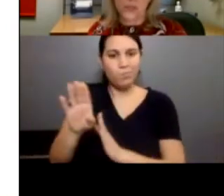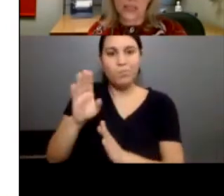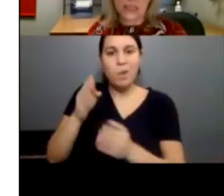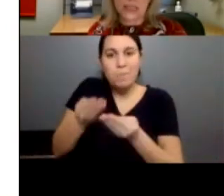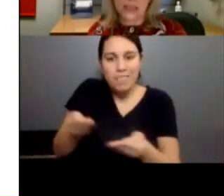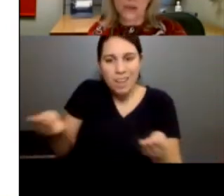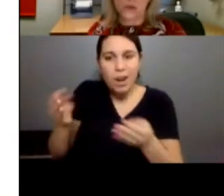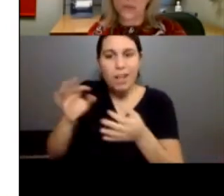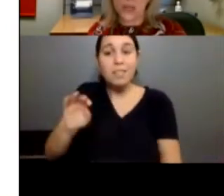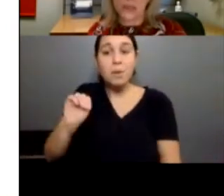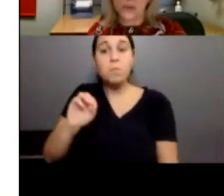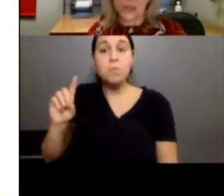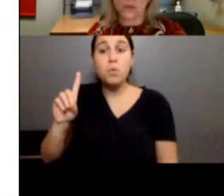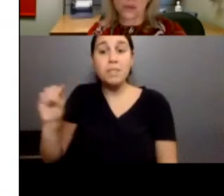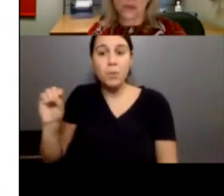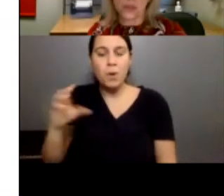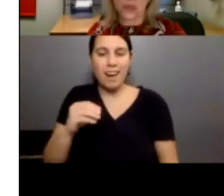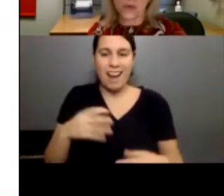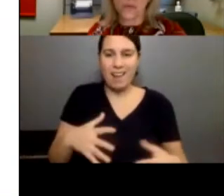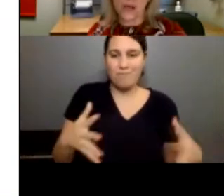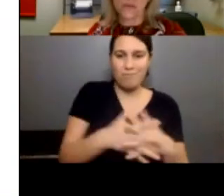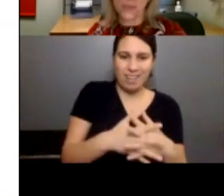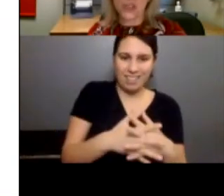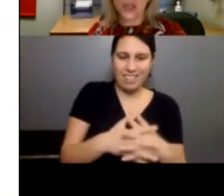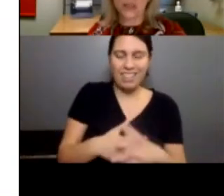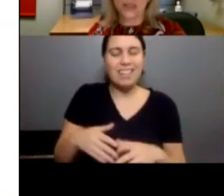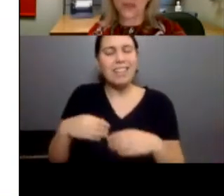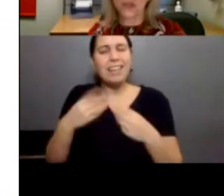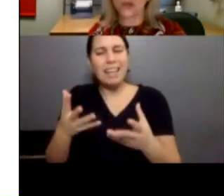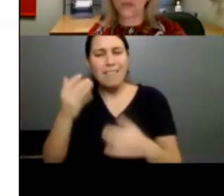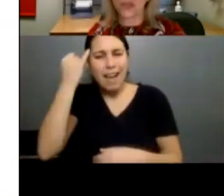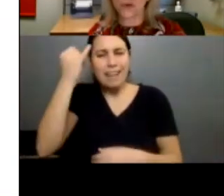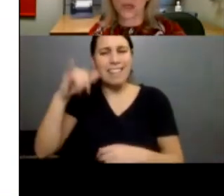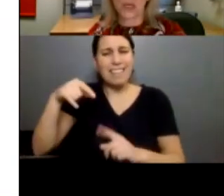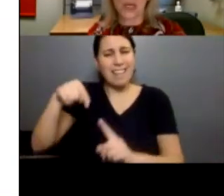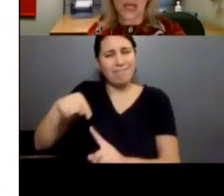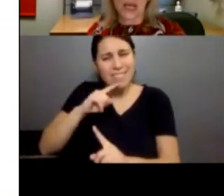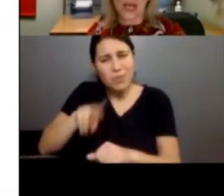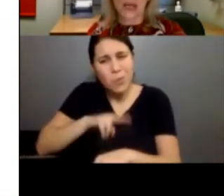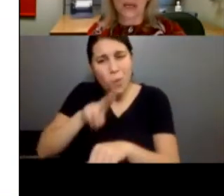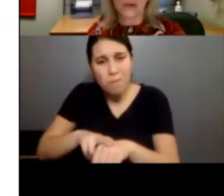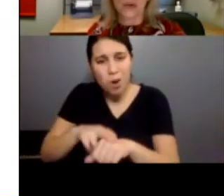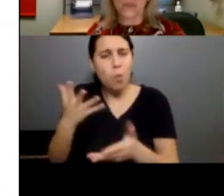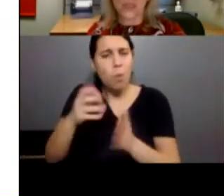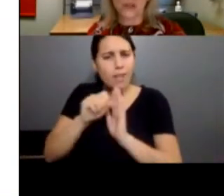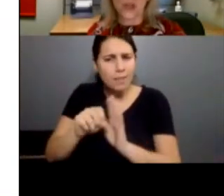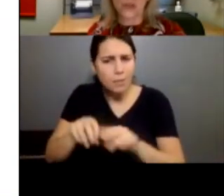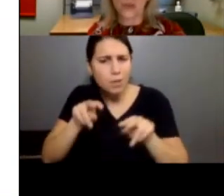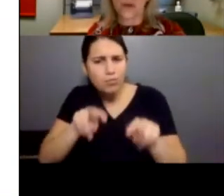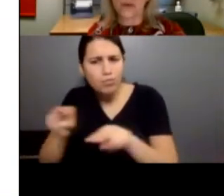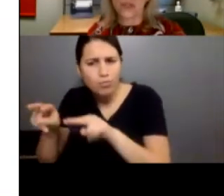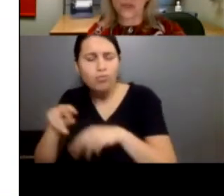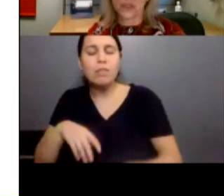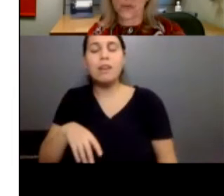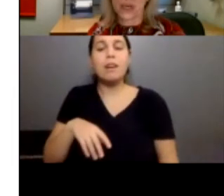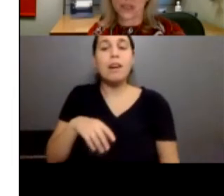disorders in pregnancy that normalize mood disorders, provide information on symptoms to watch for, and the written materials also